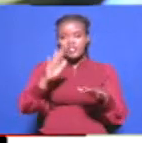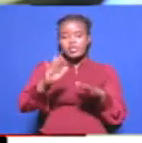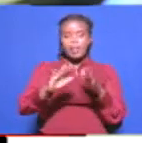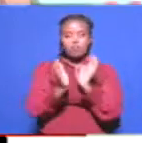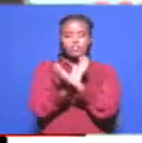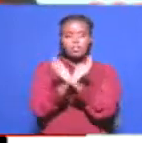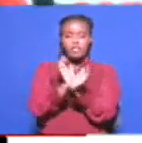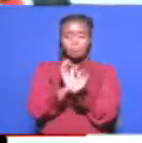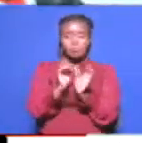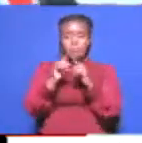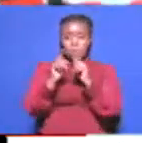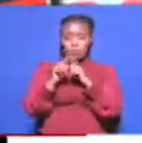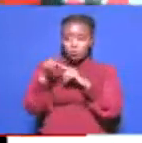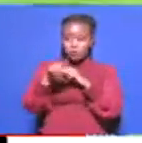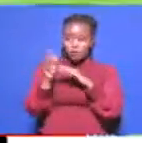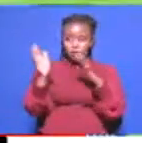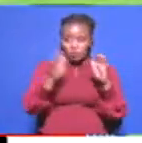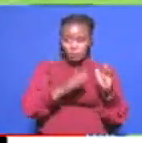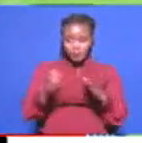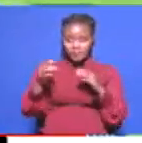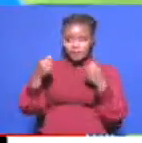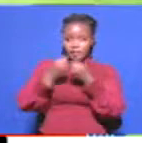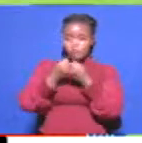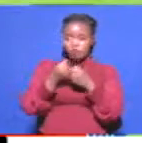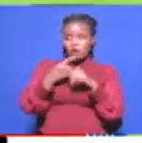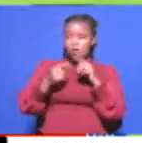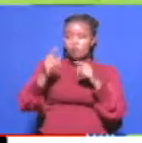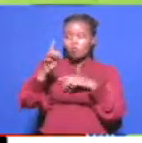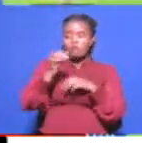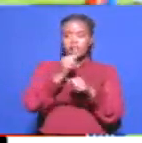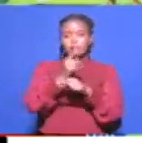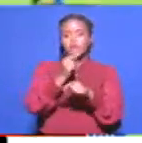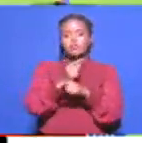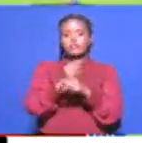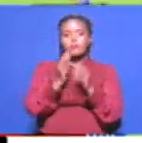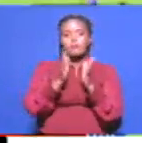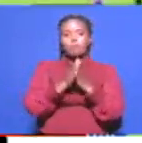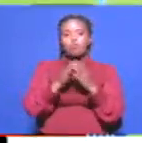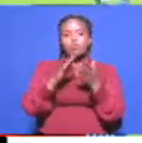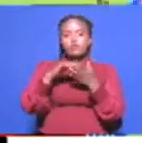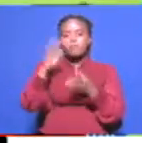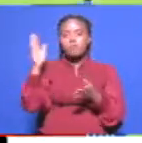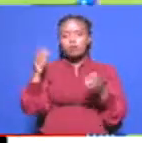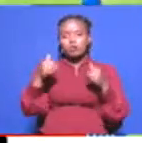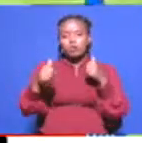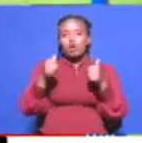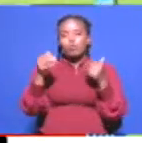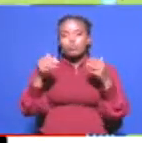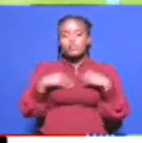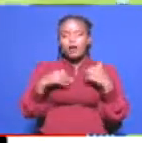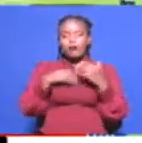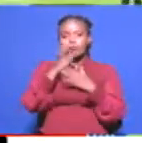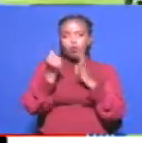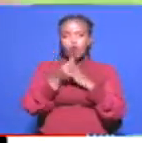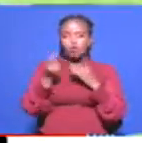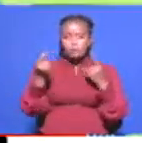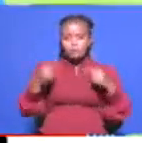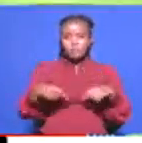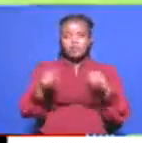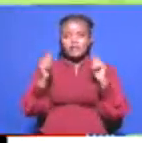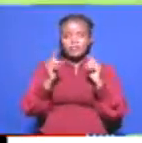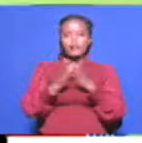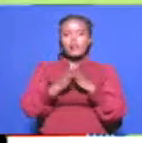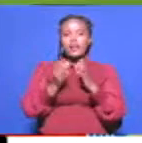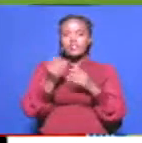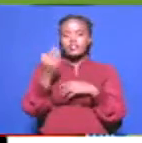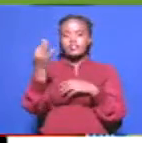was an intense game from the first minute, with Chrysander Antonio Botha charges scoring a converted try plus three penalties, while